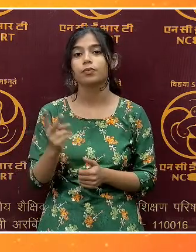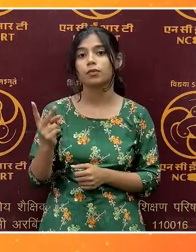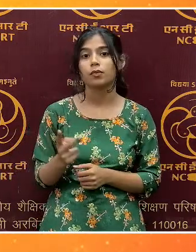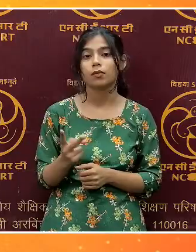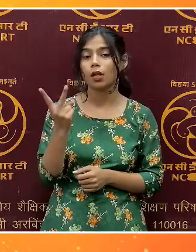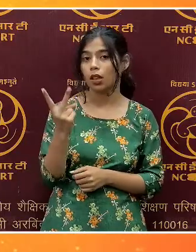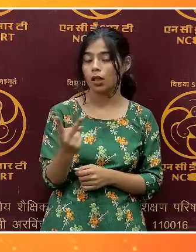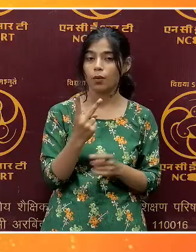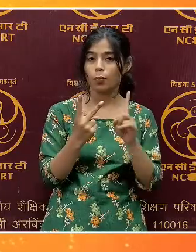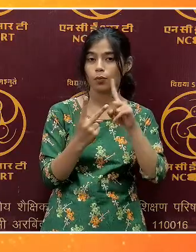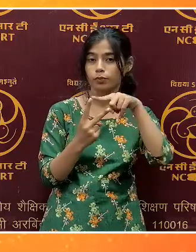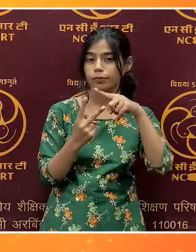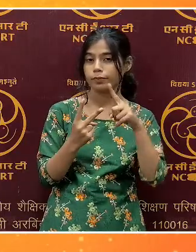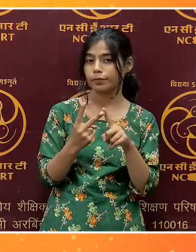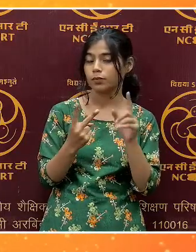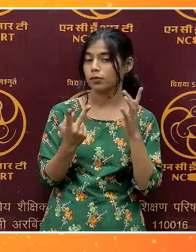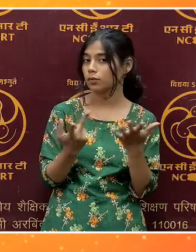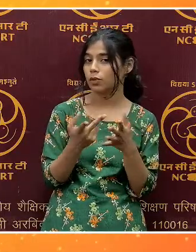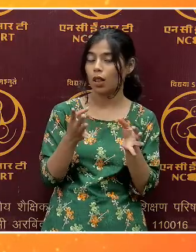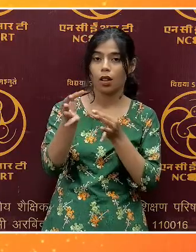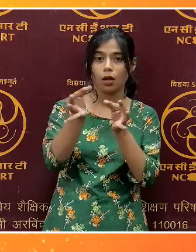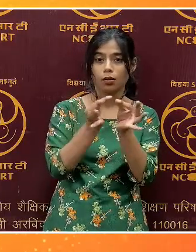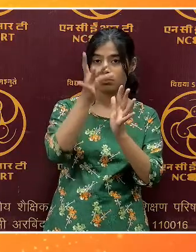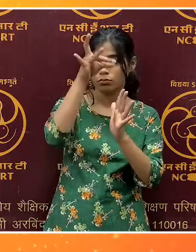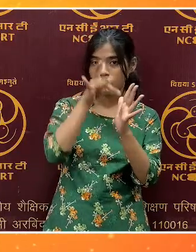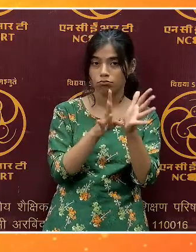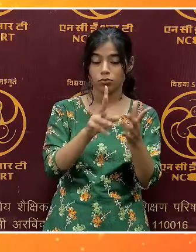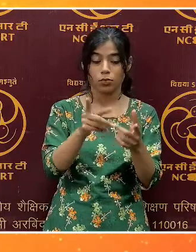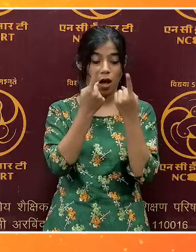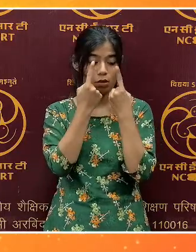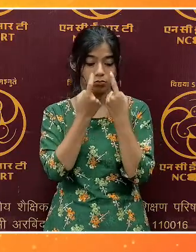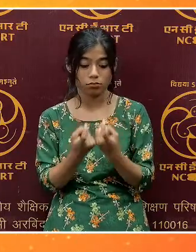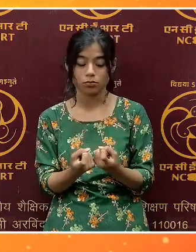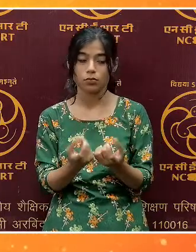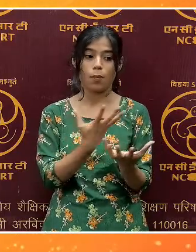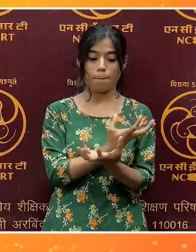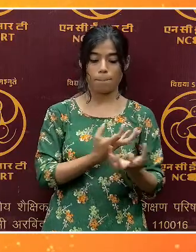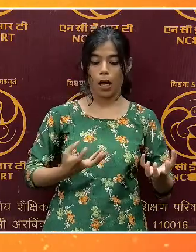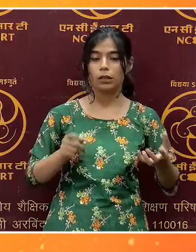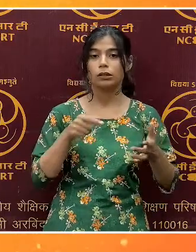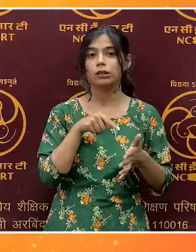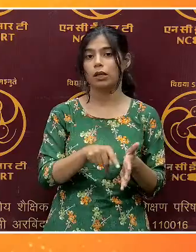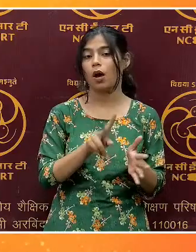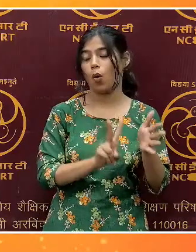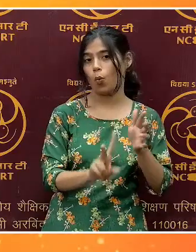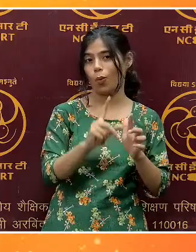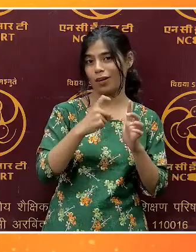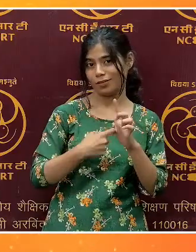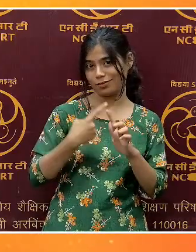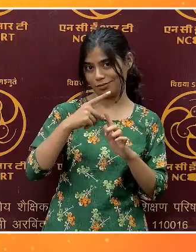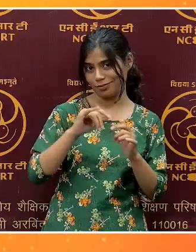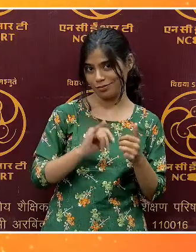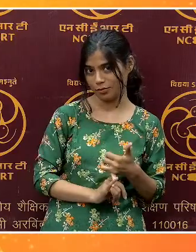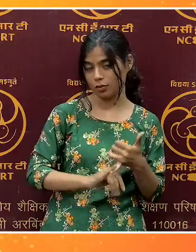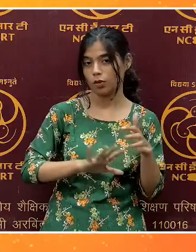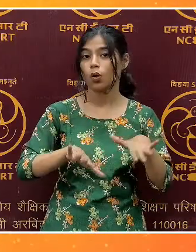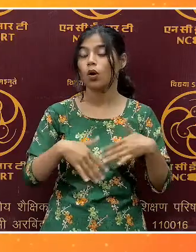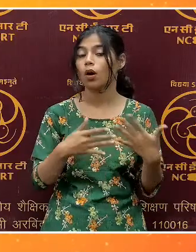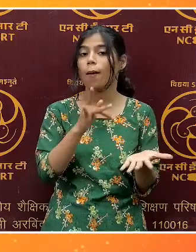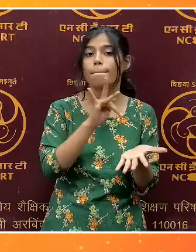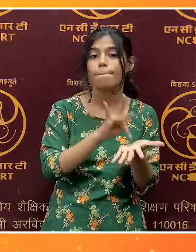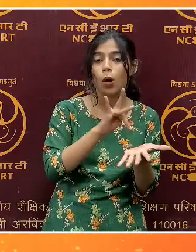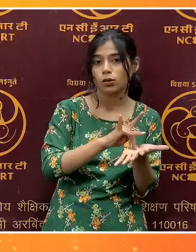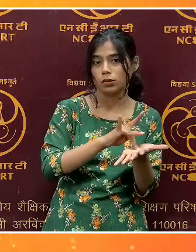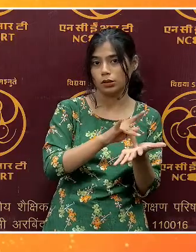Two vectors often needed to describe and analyze motion of a particle are position vector, which specifies the position of the